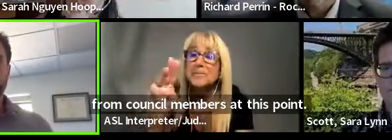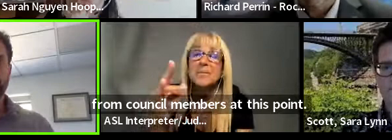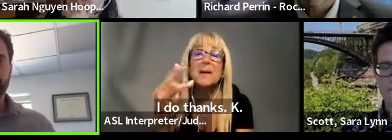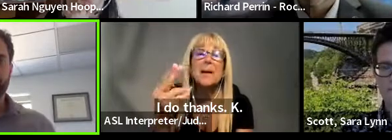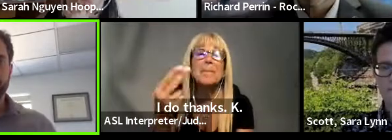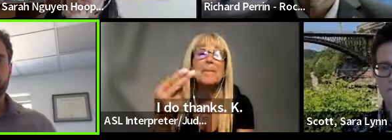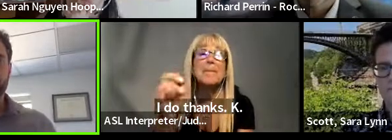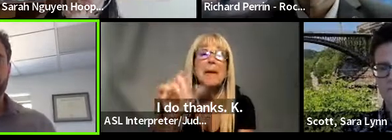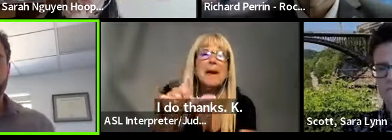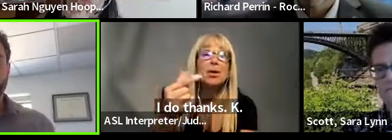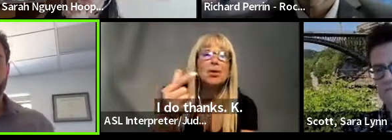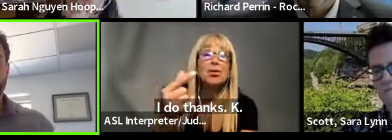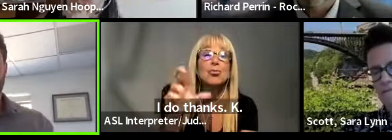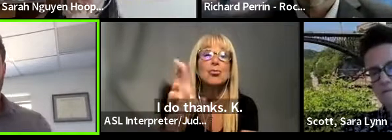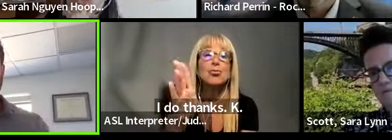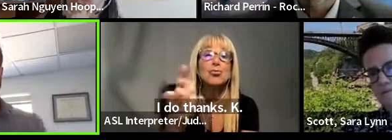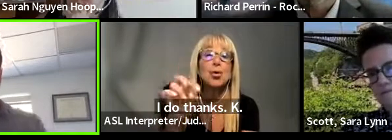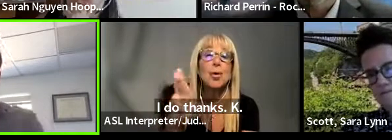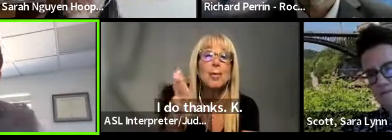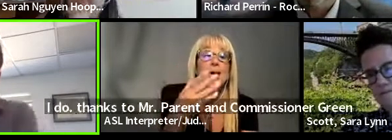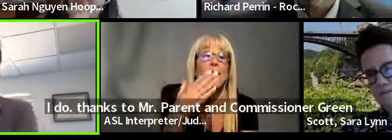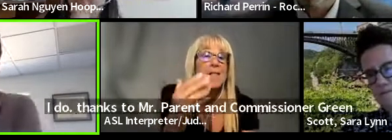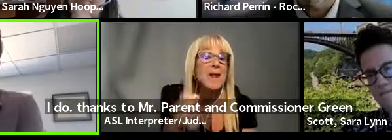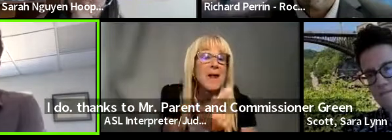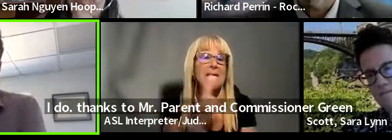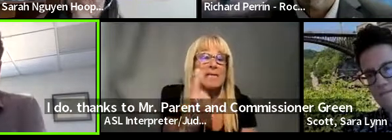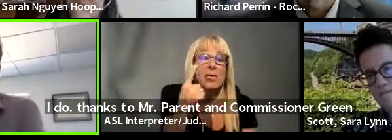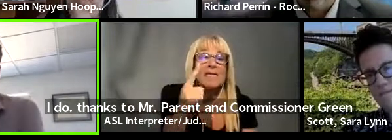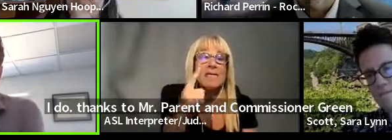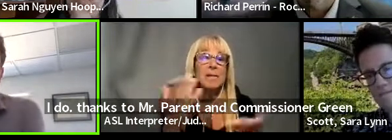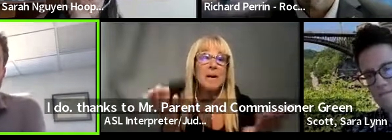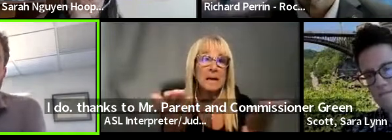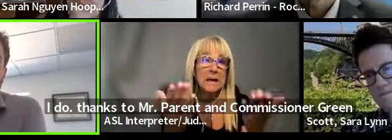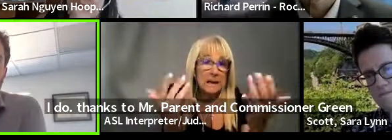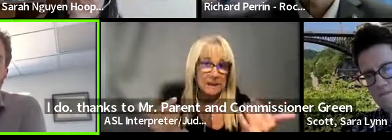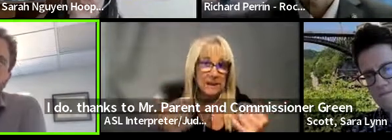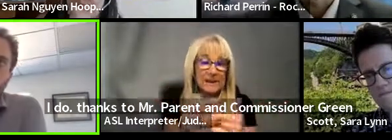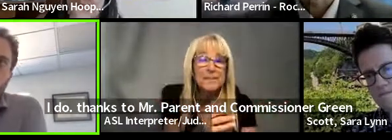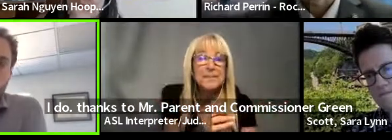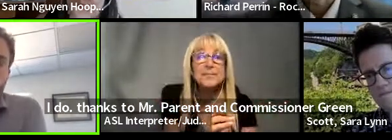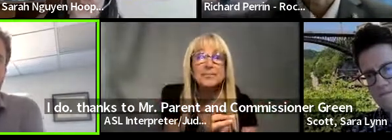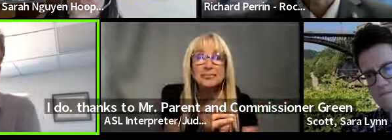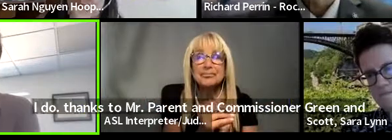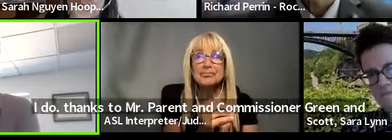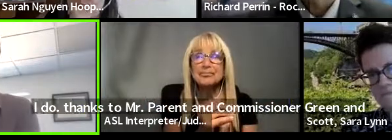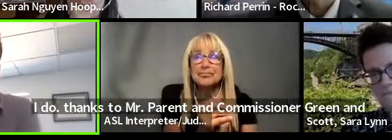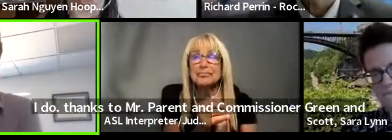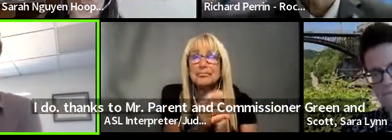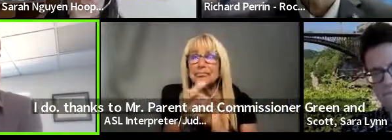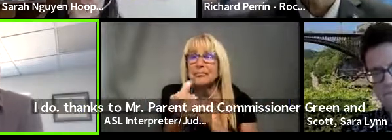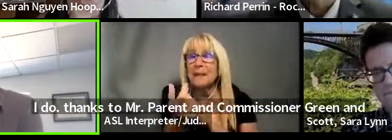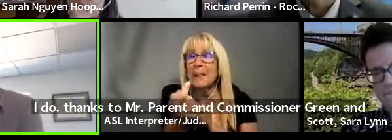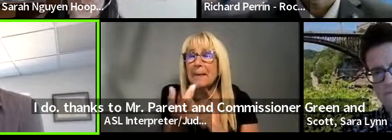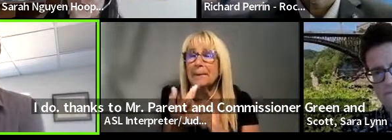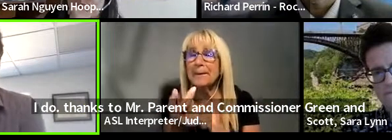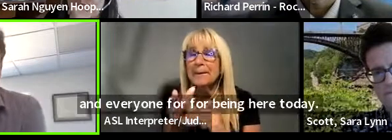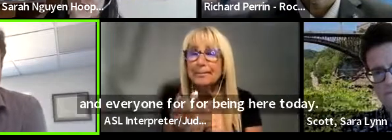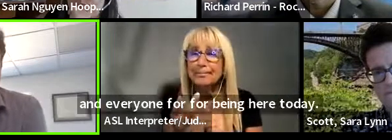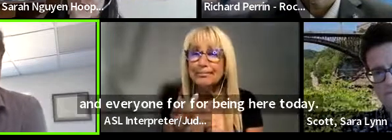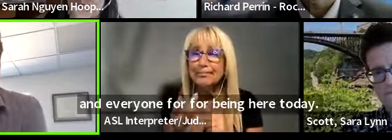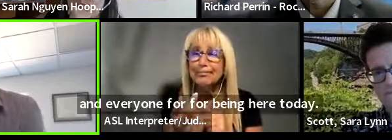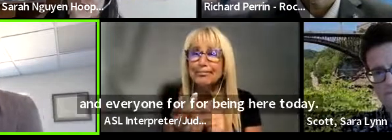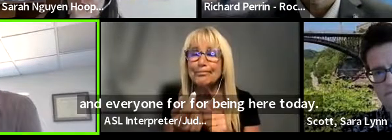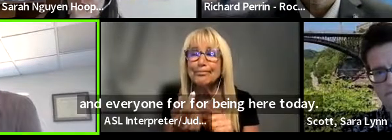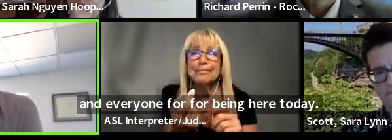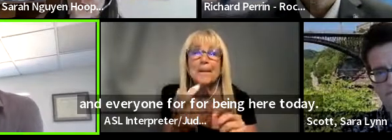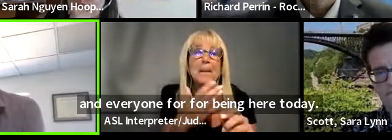Commissioner Parent and Commissioner Green and everyone for being here today. Just a little context from my